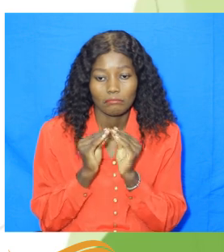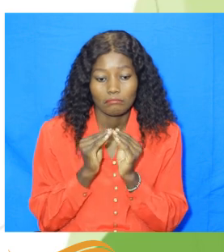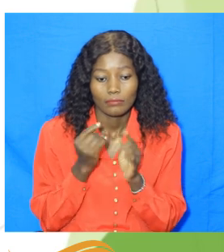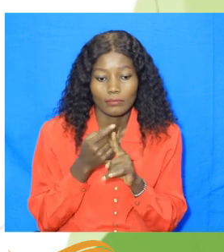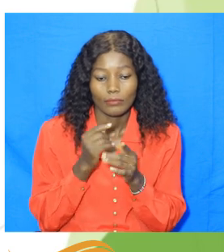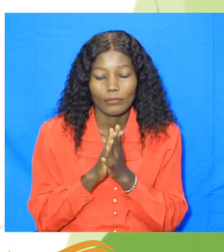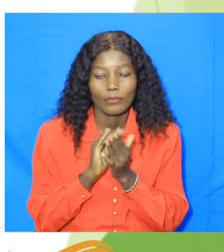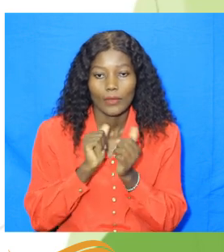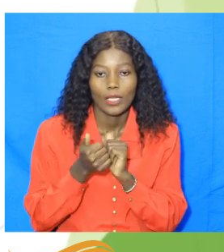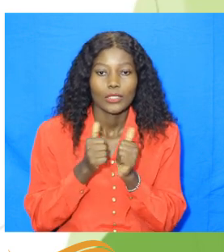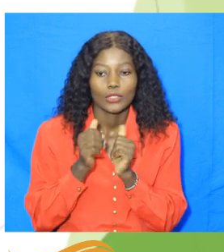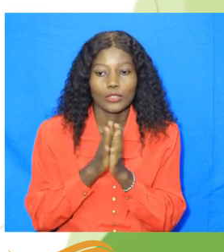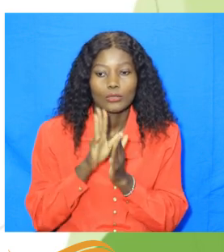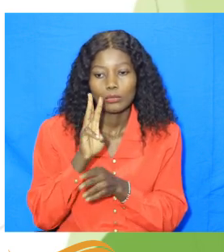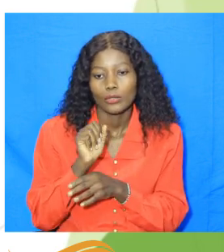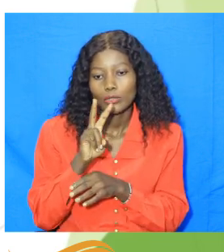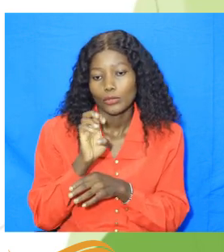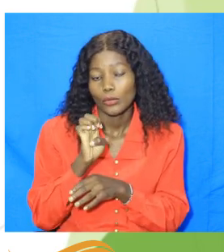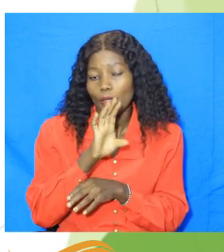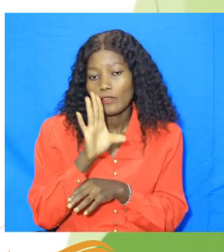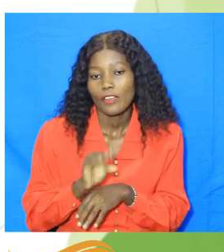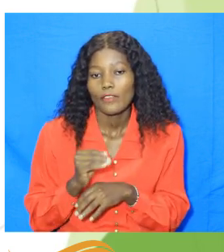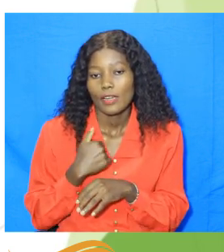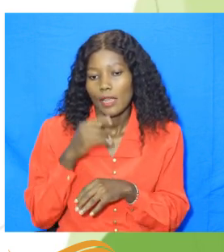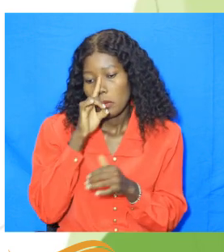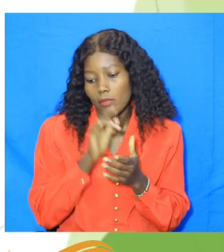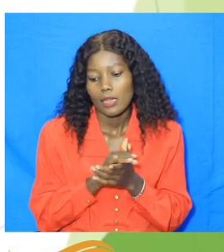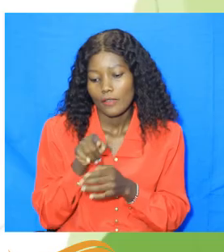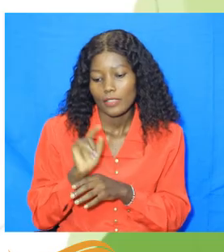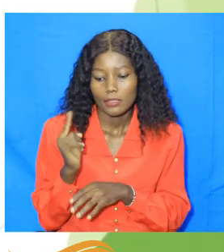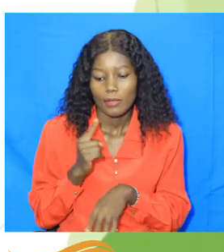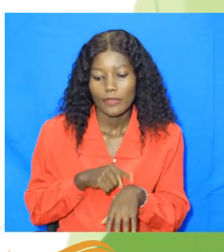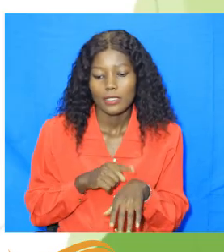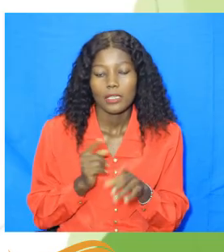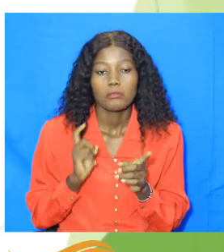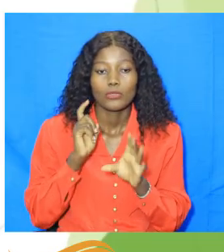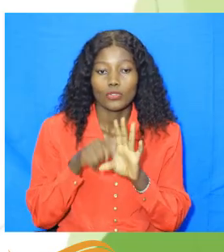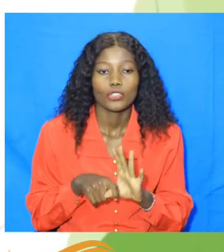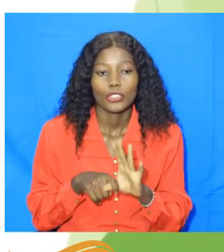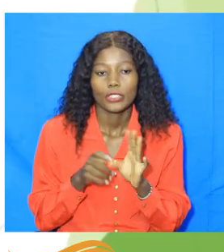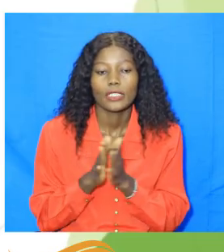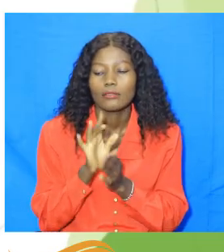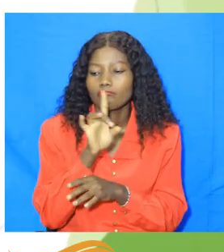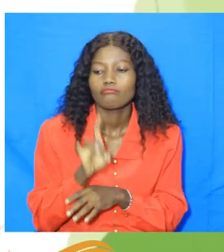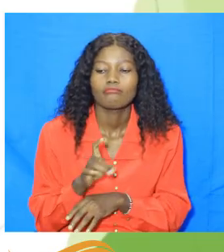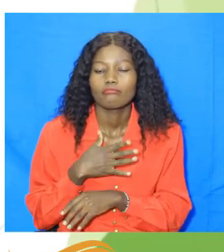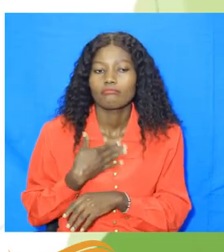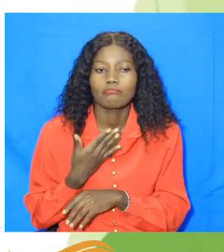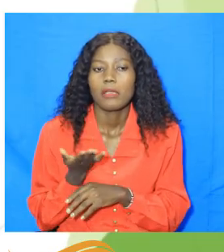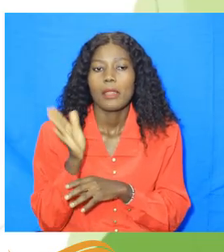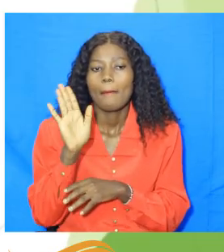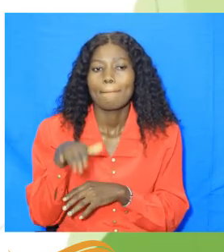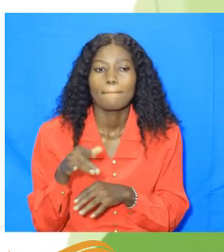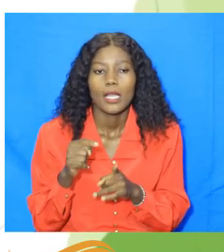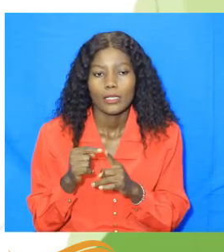Sportswave Africa. I believe this is my first time to join such amazing webinar. And my question really goes back